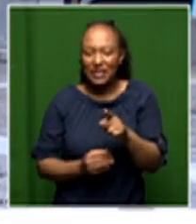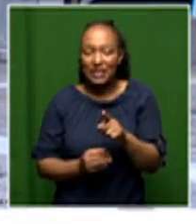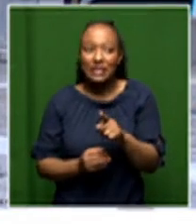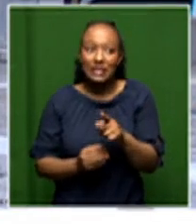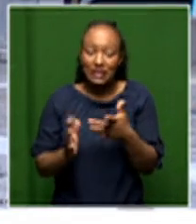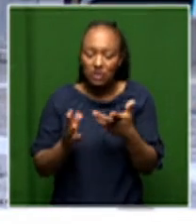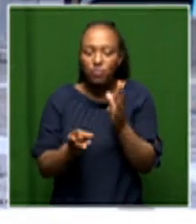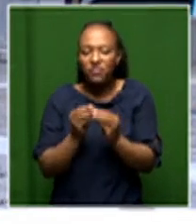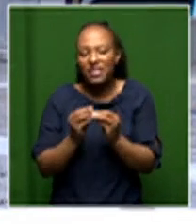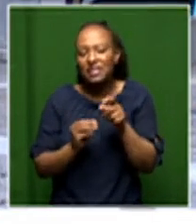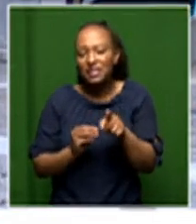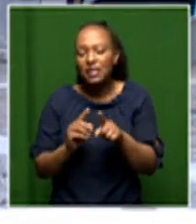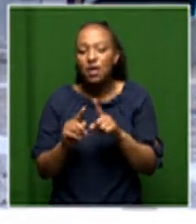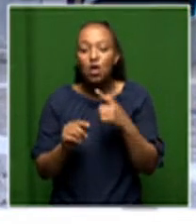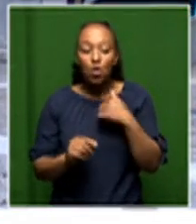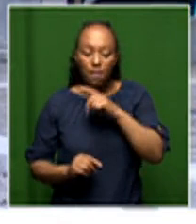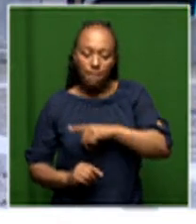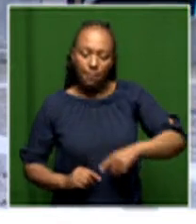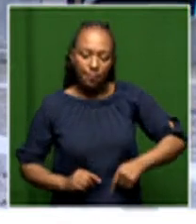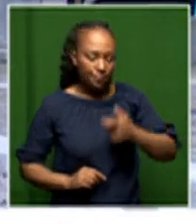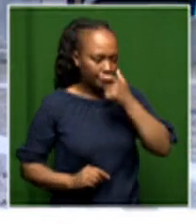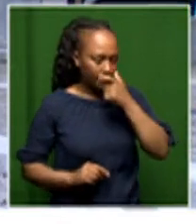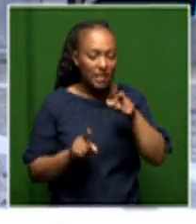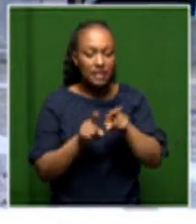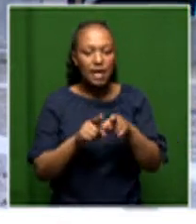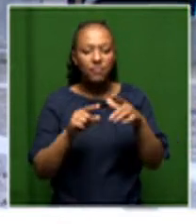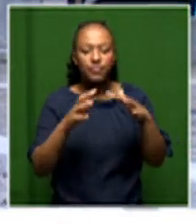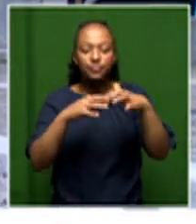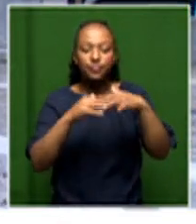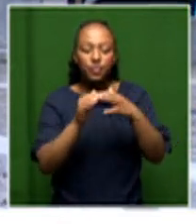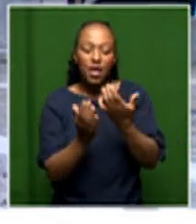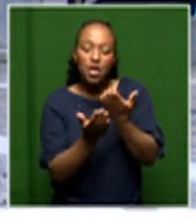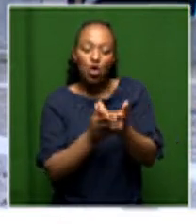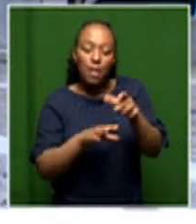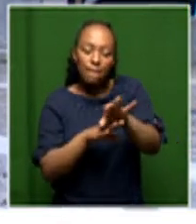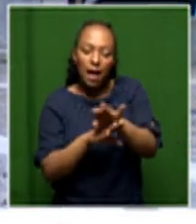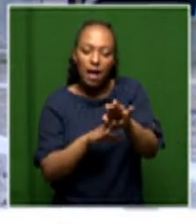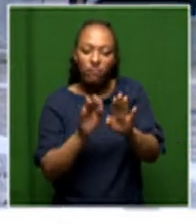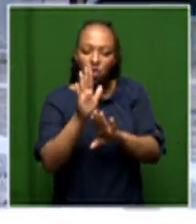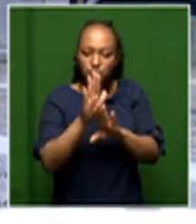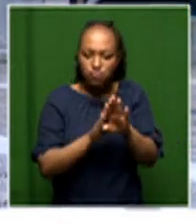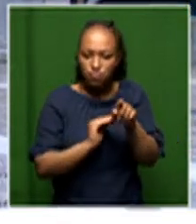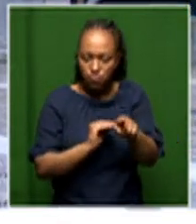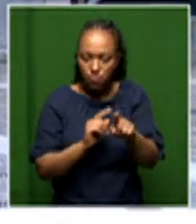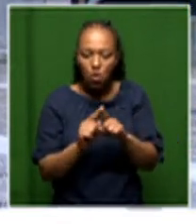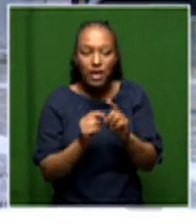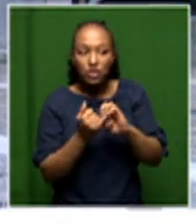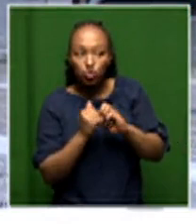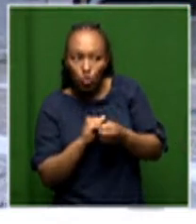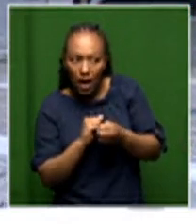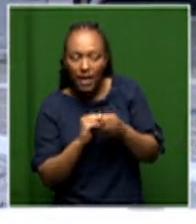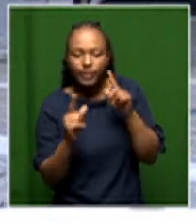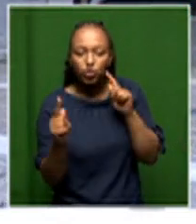point where we fix that. And of course, President Ramaphosa came out with the Economic Reconstruction and Recovery Plan, which seeks to try